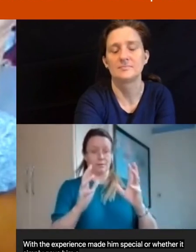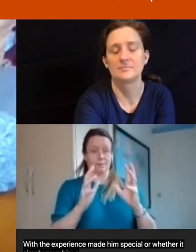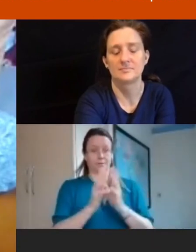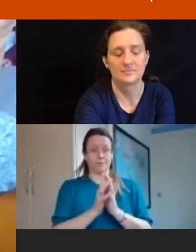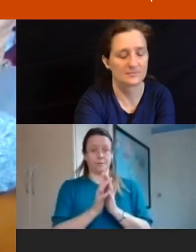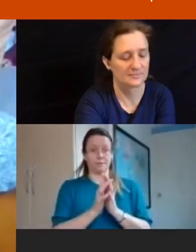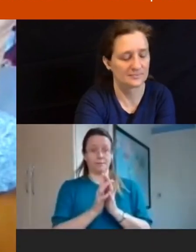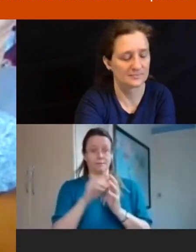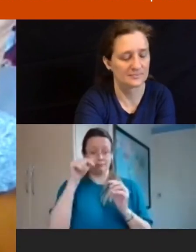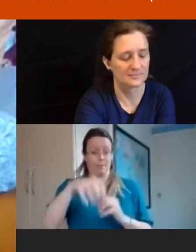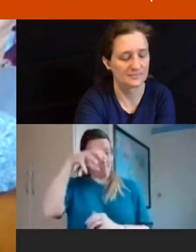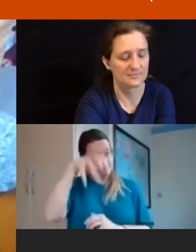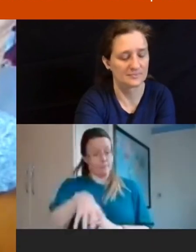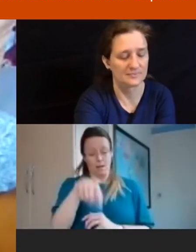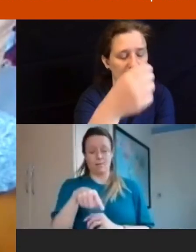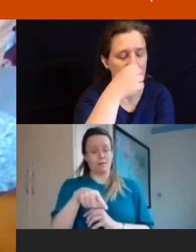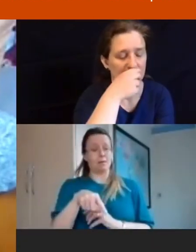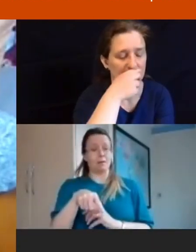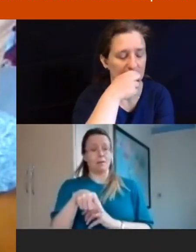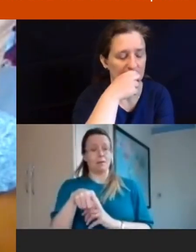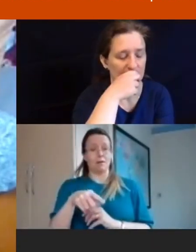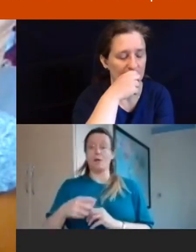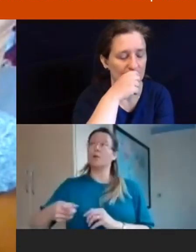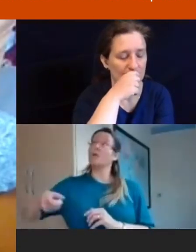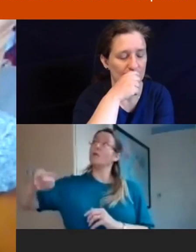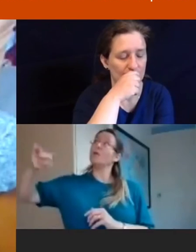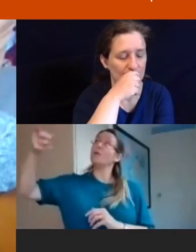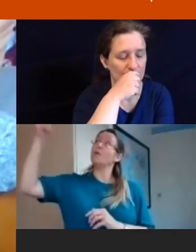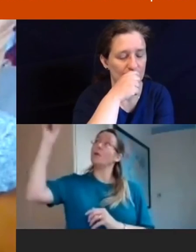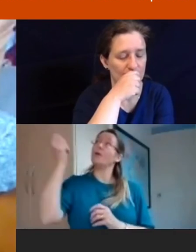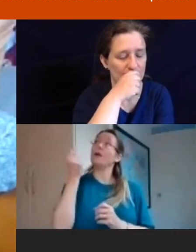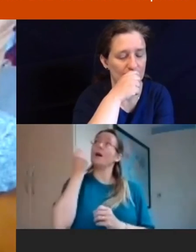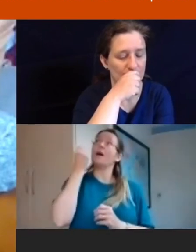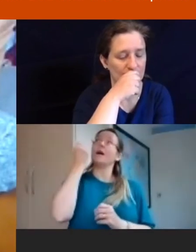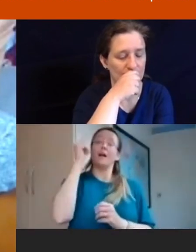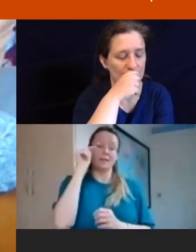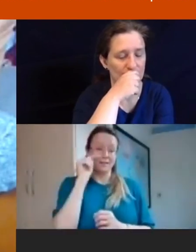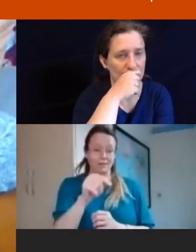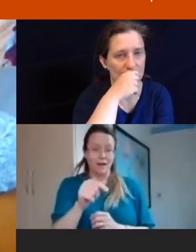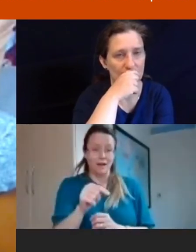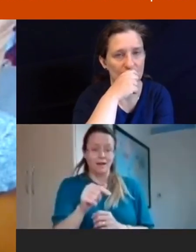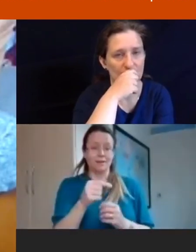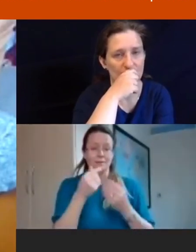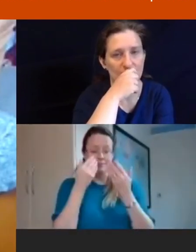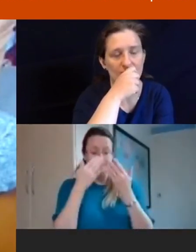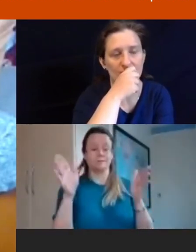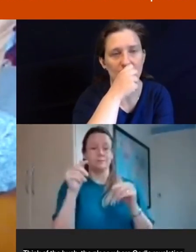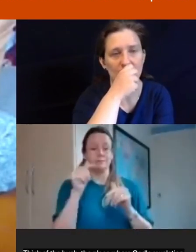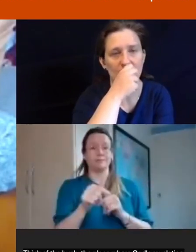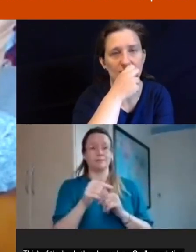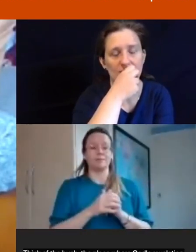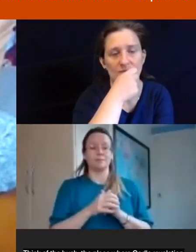the place where God's revelation happened. We think of